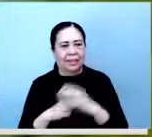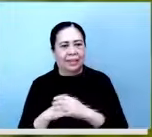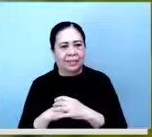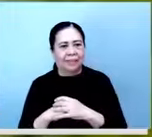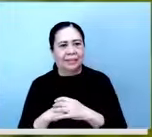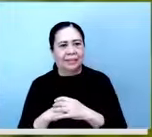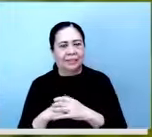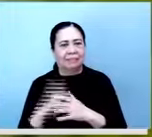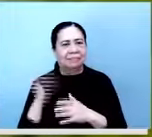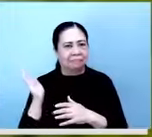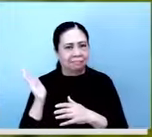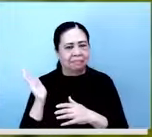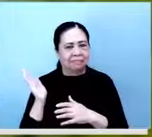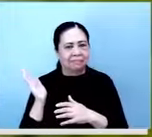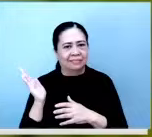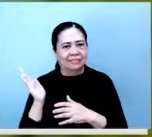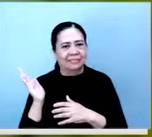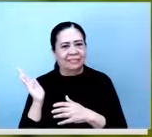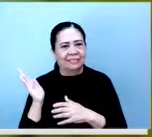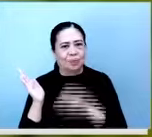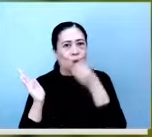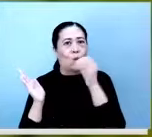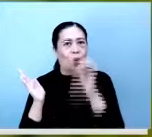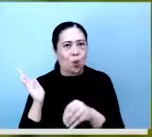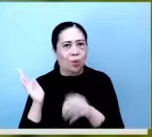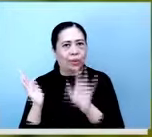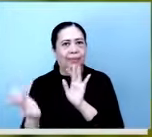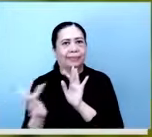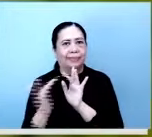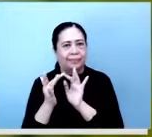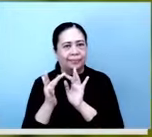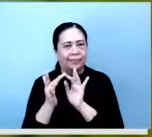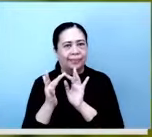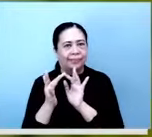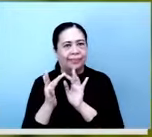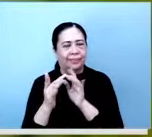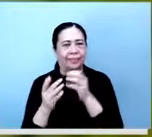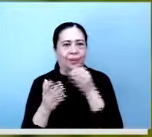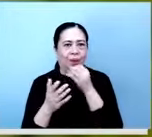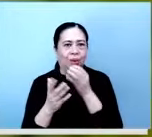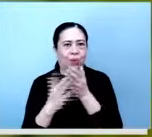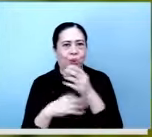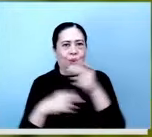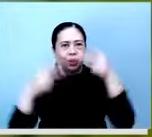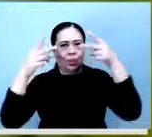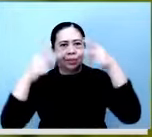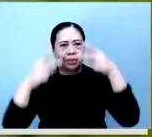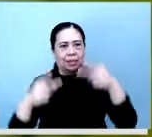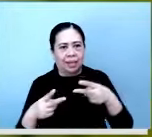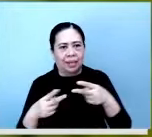May 18 and 19. So if you guys want to place your order, you can just contact us or place your order through our website.